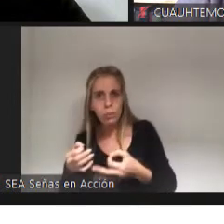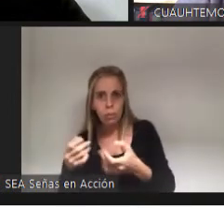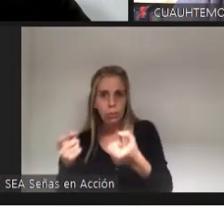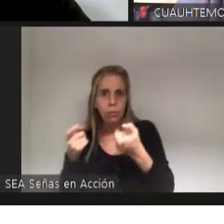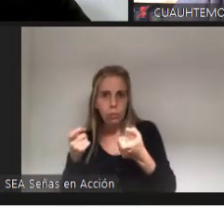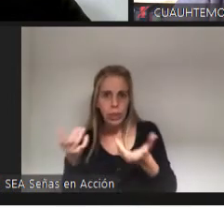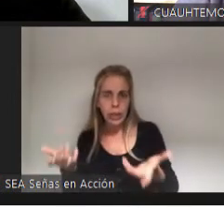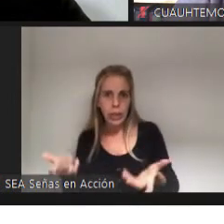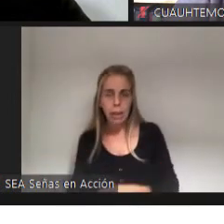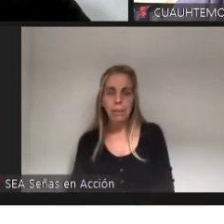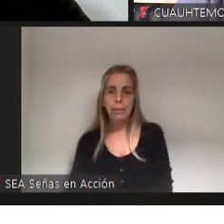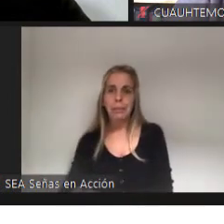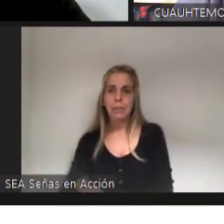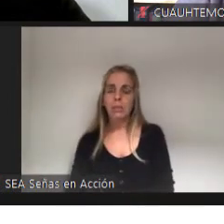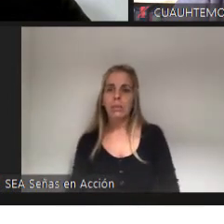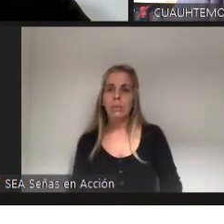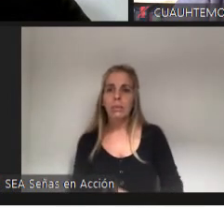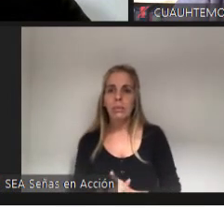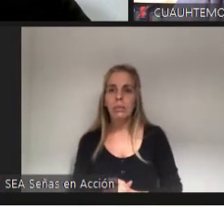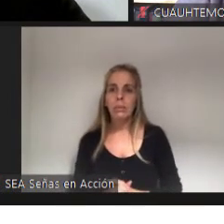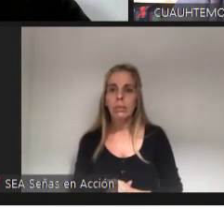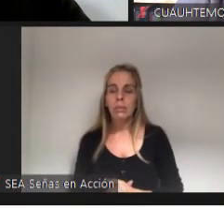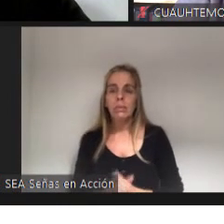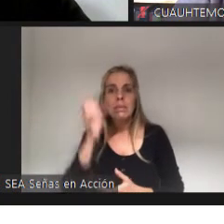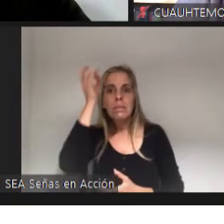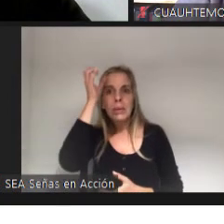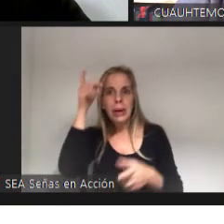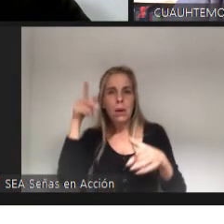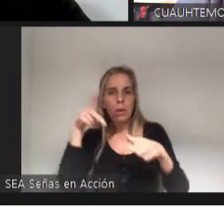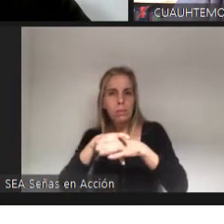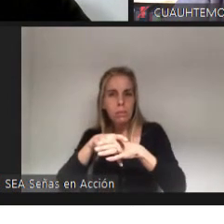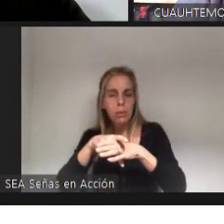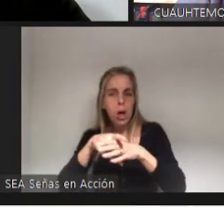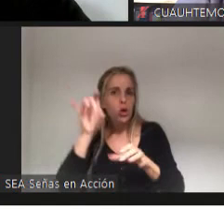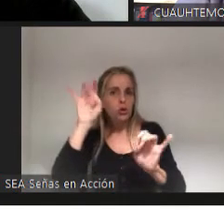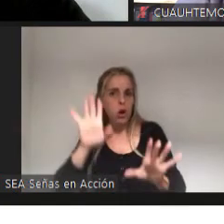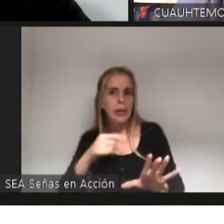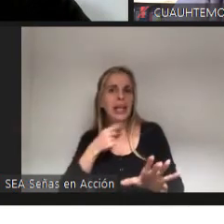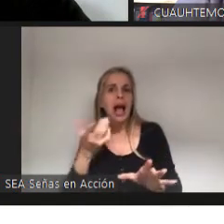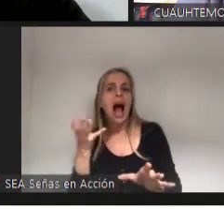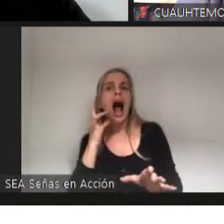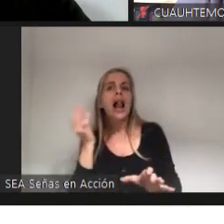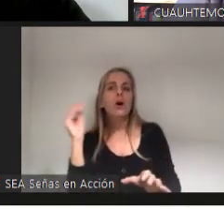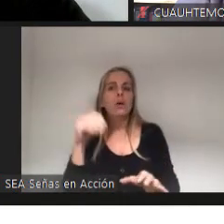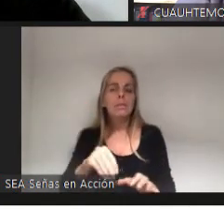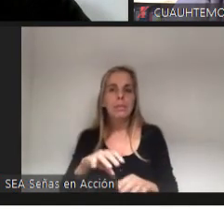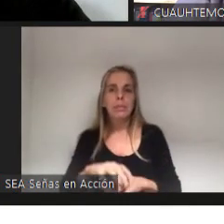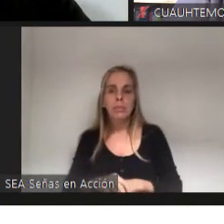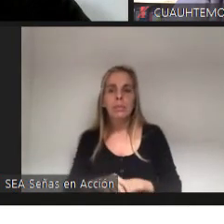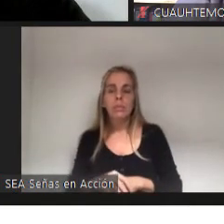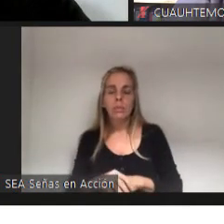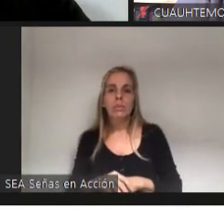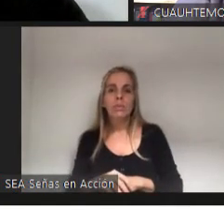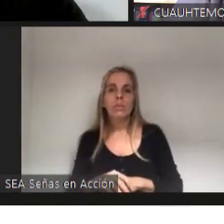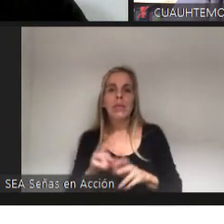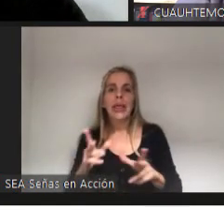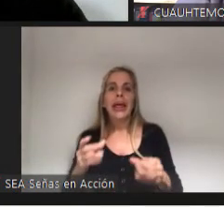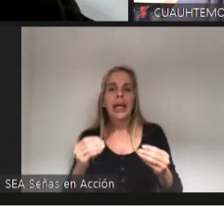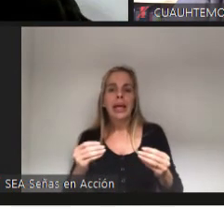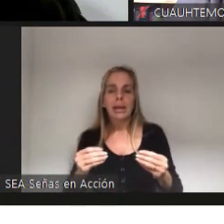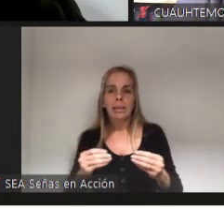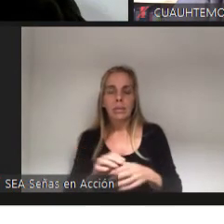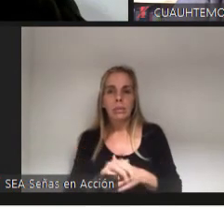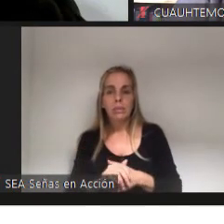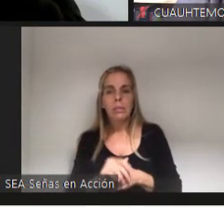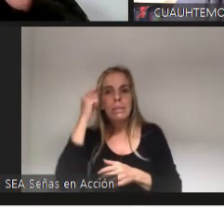when he talks about going more respectful for what's global. If I may add something, I mean,